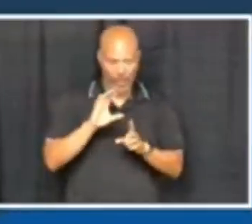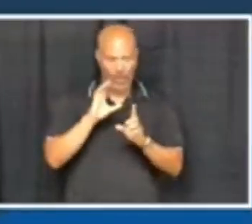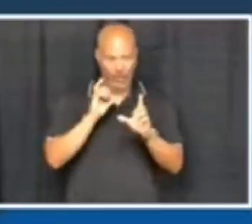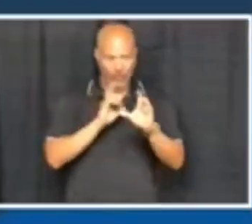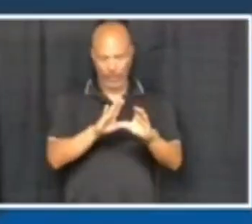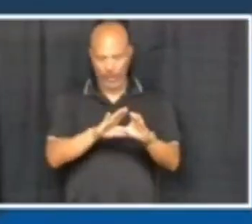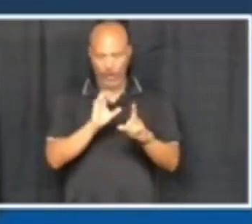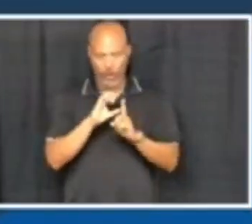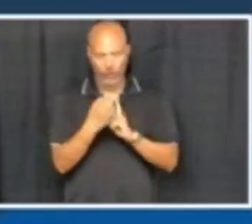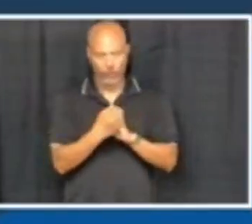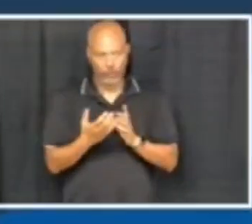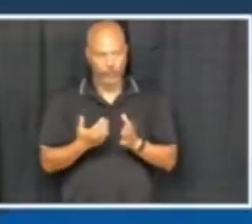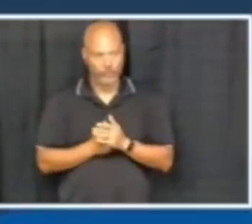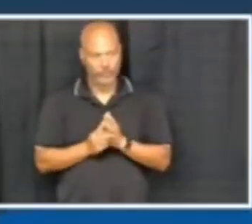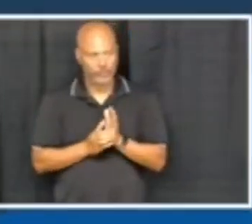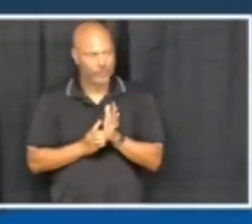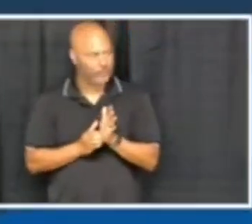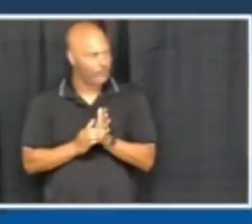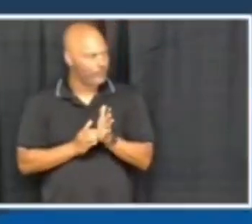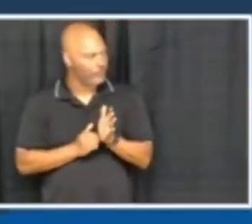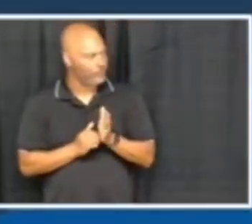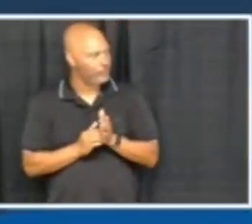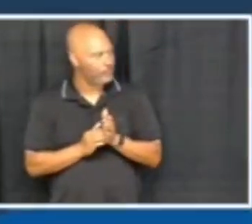Communist Manifesto. Sorry, Mayor.